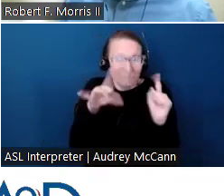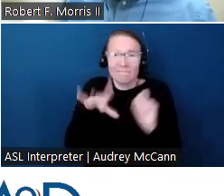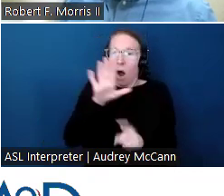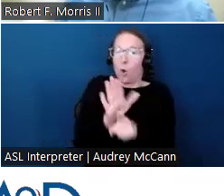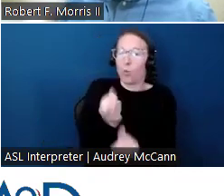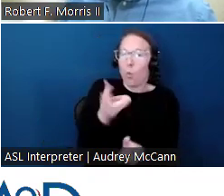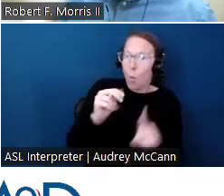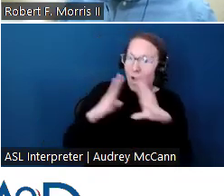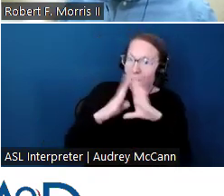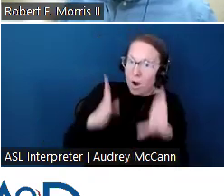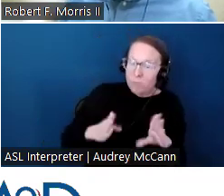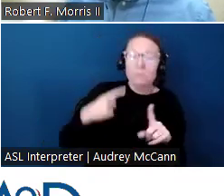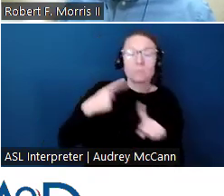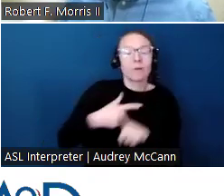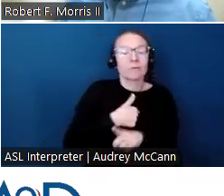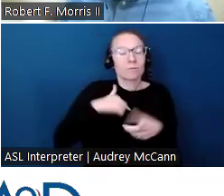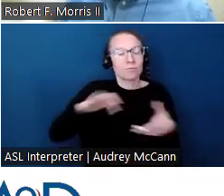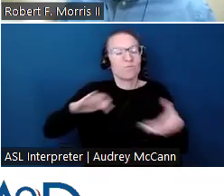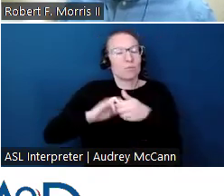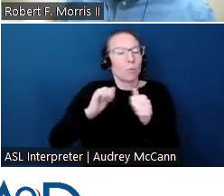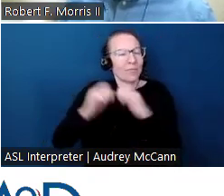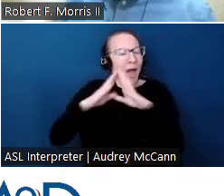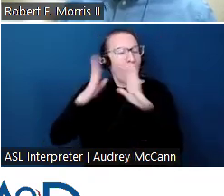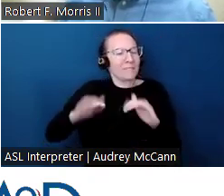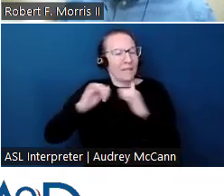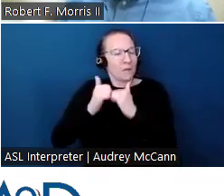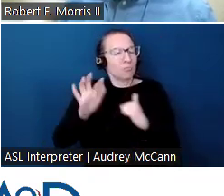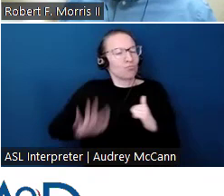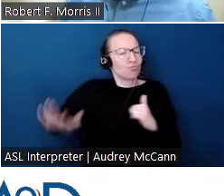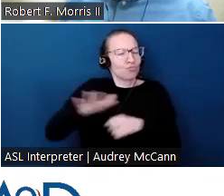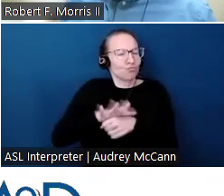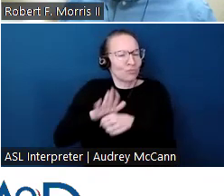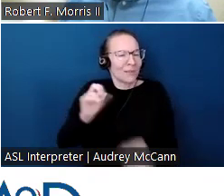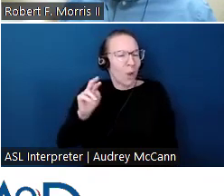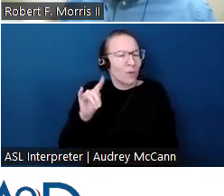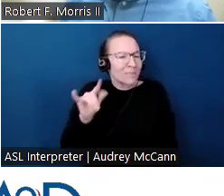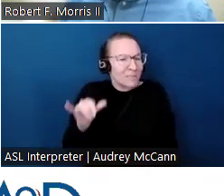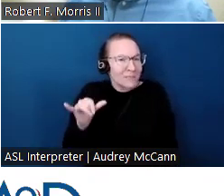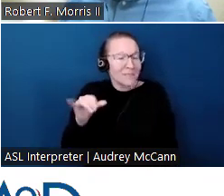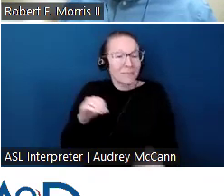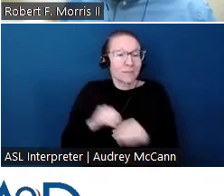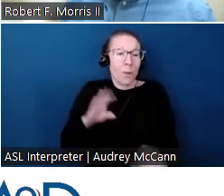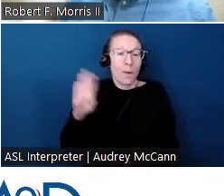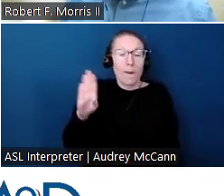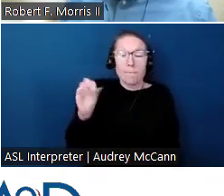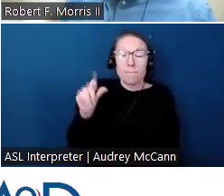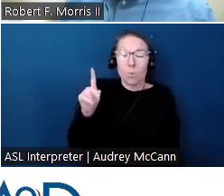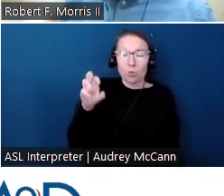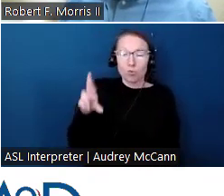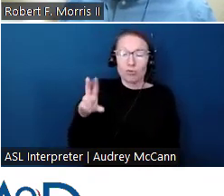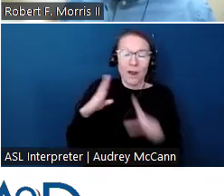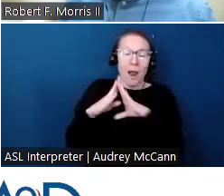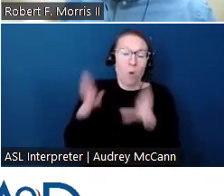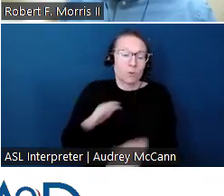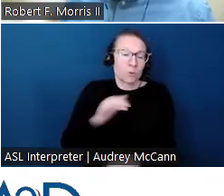we also partner with the housing agencies through the county and Boulder Housing Authority to make